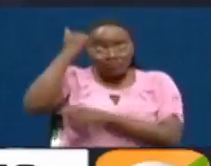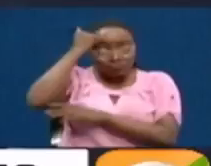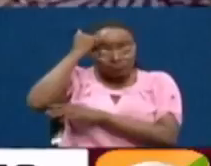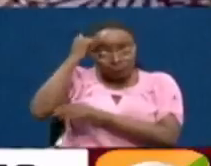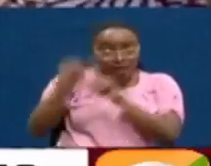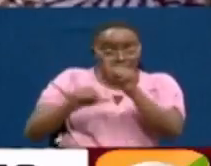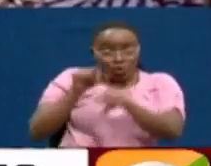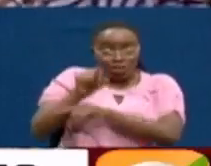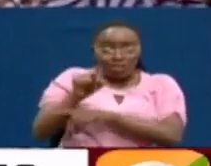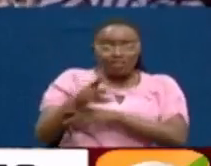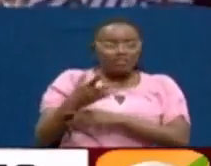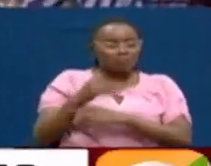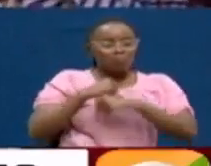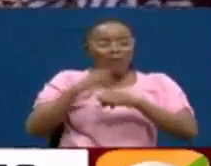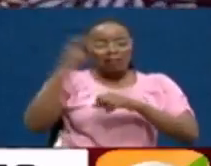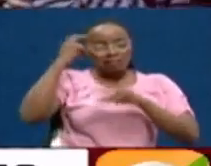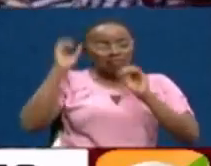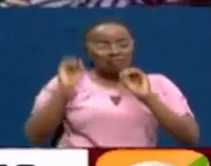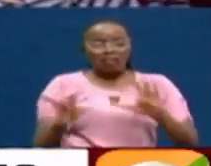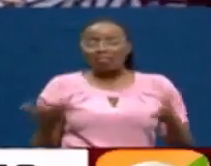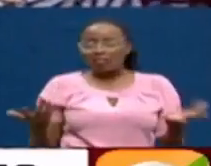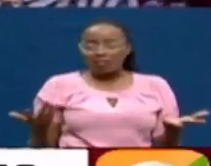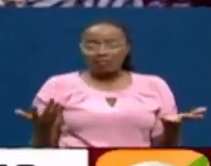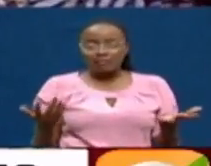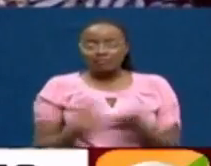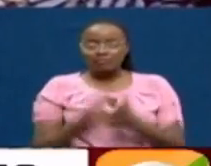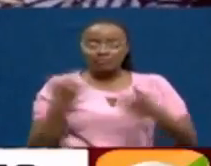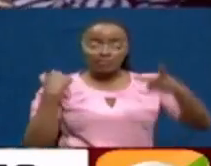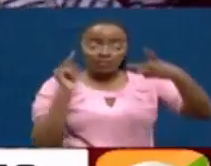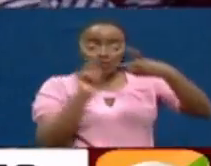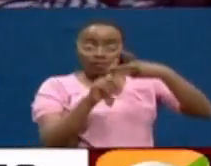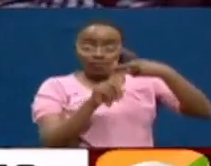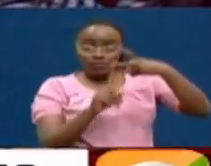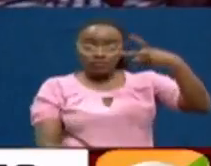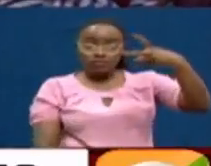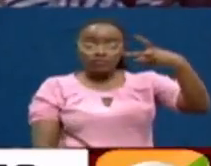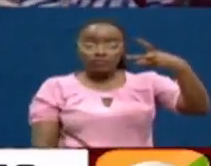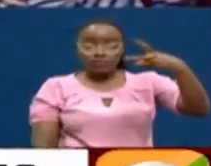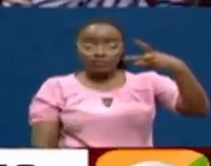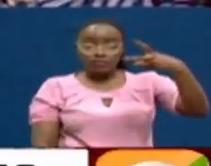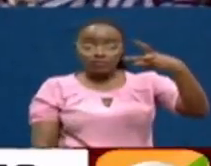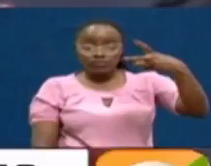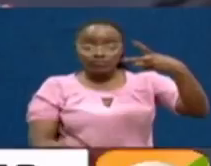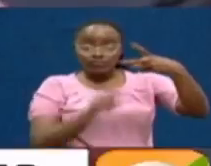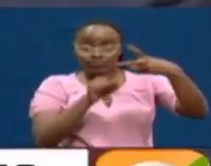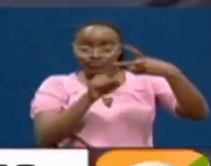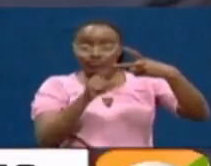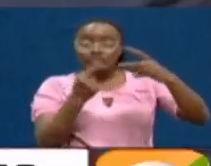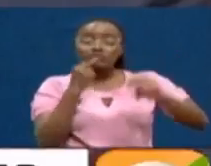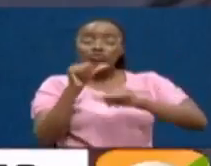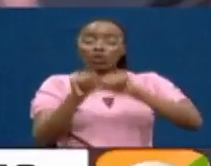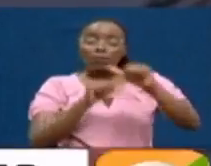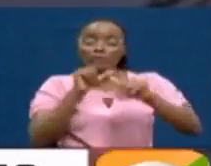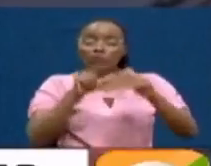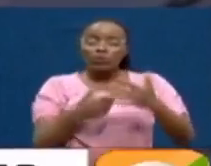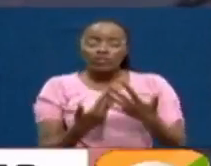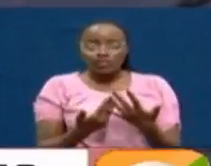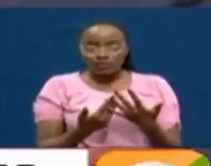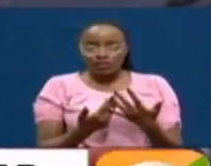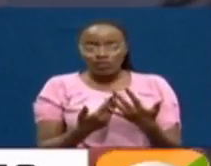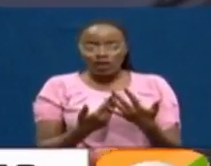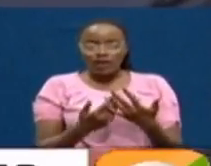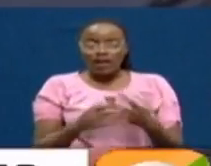things. Doesn't make sense. All right. Number two, you basically have been to, we talk about our creative,